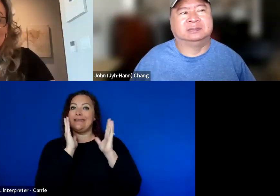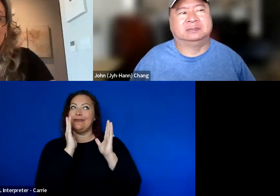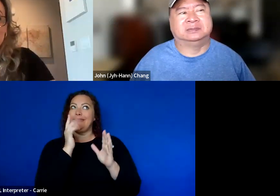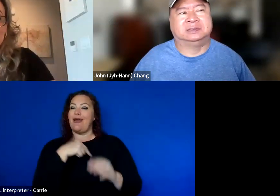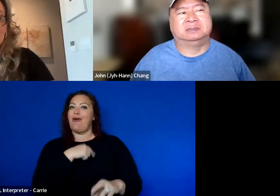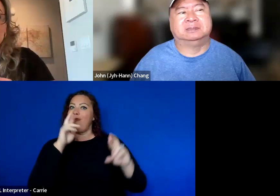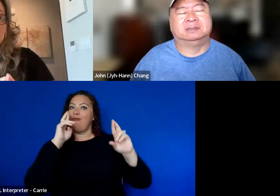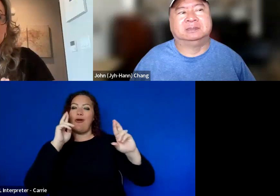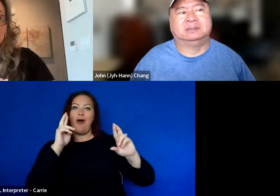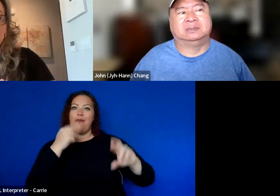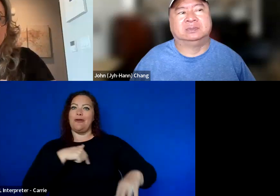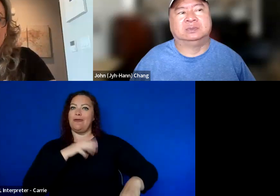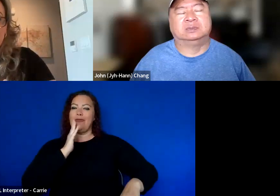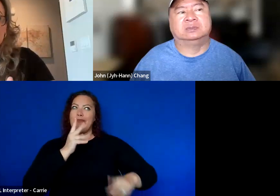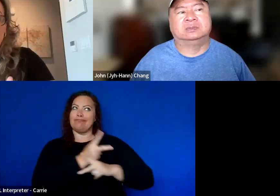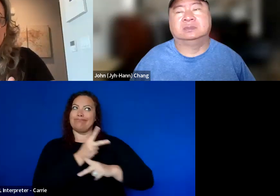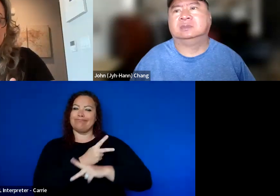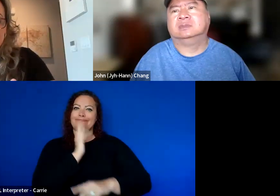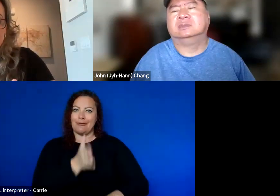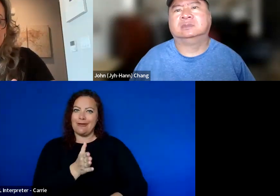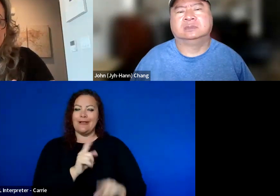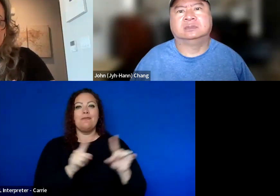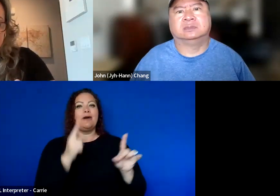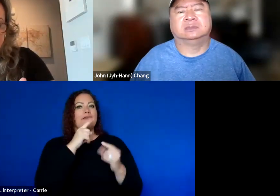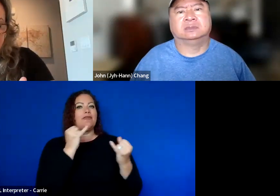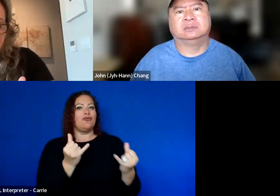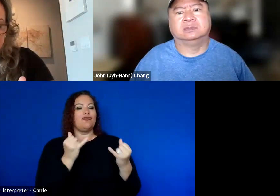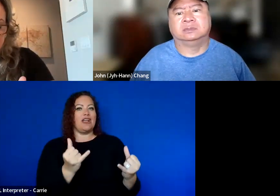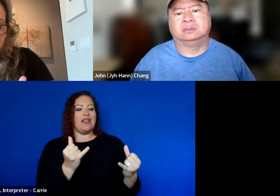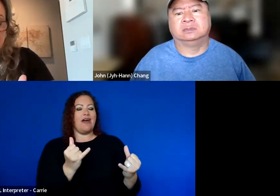code. But for right now, I think that